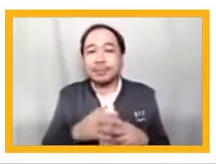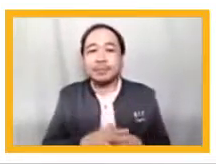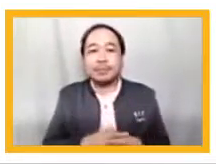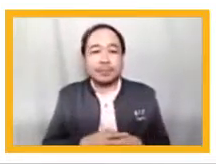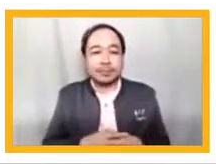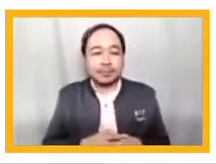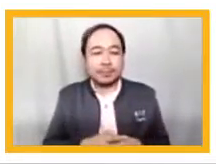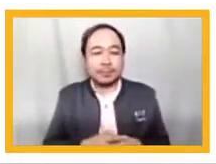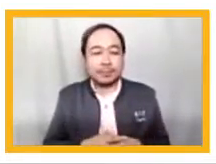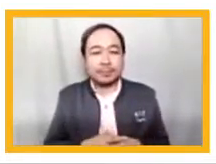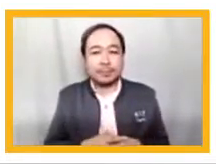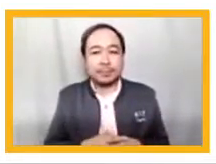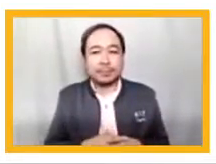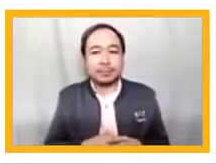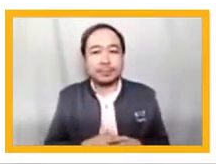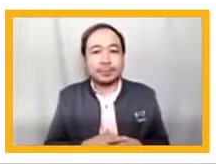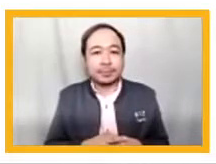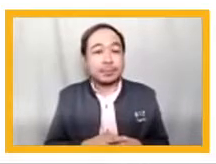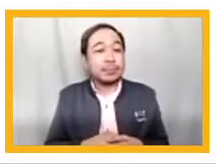within this